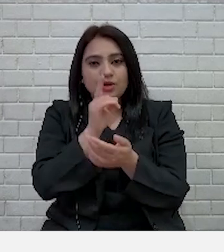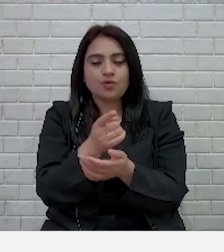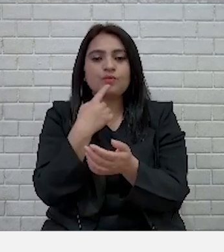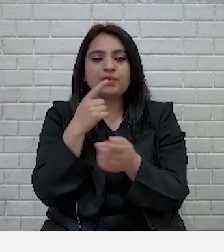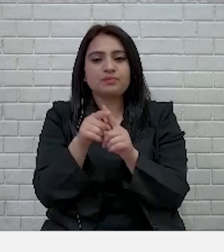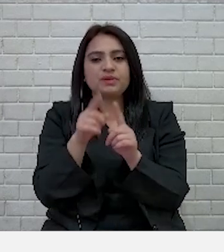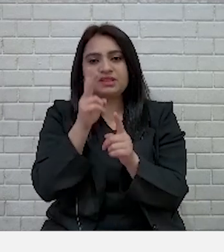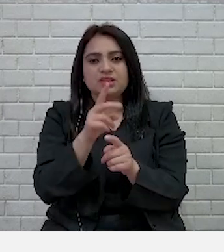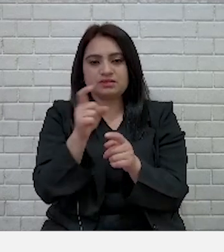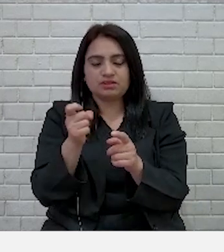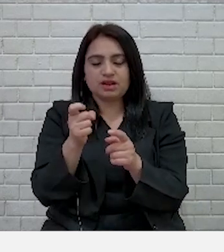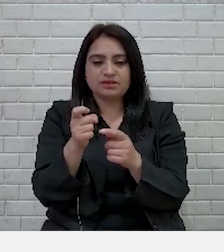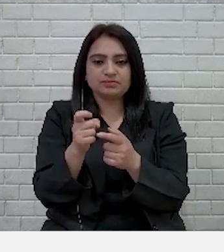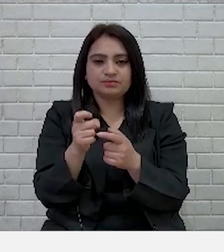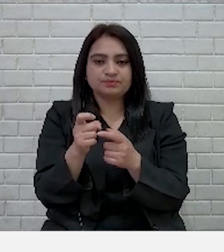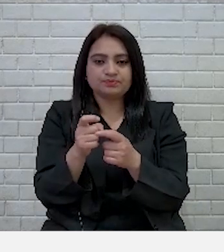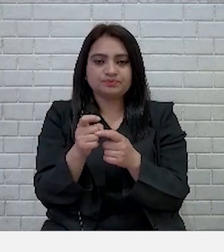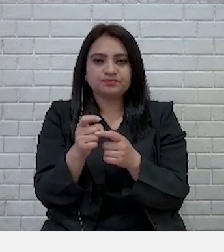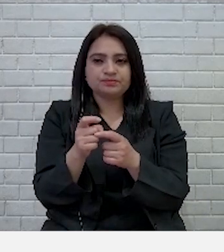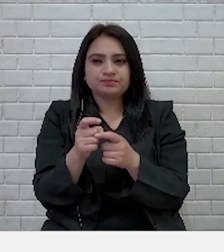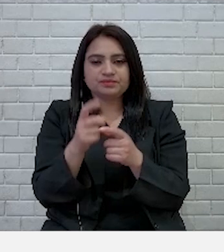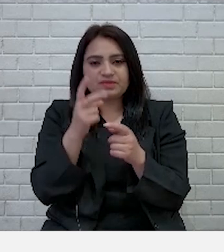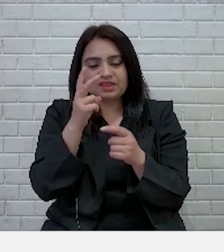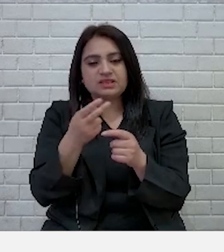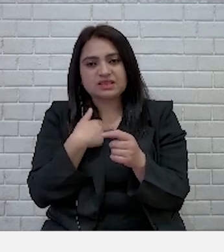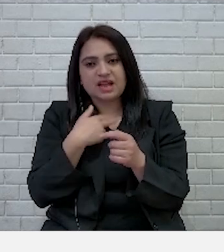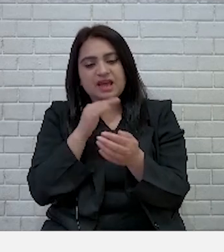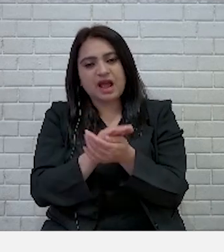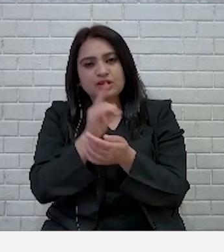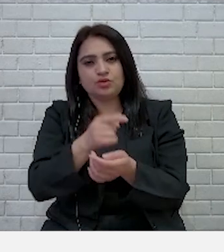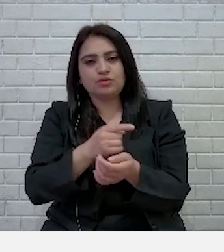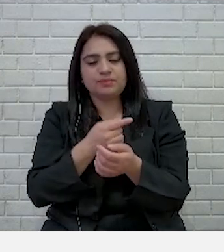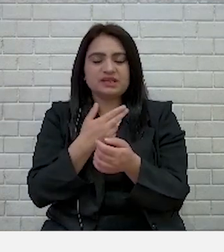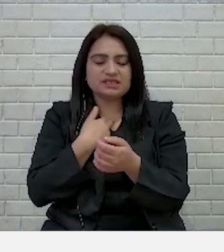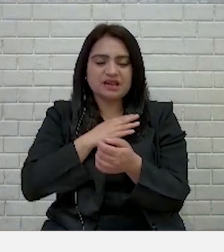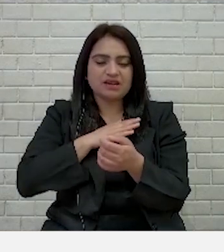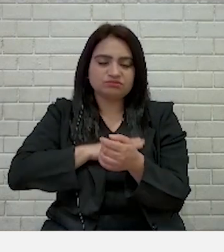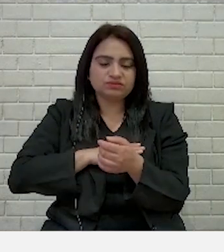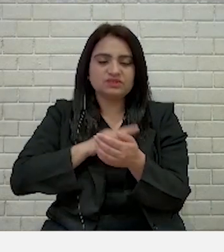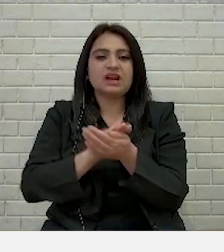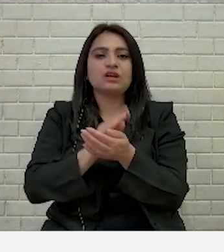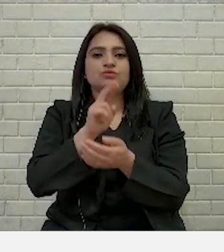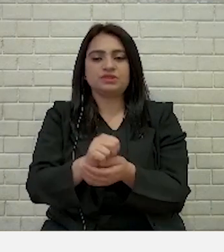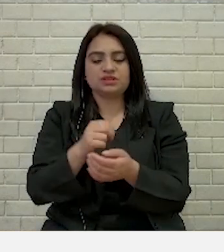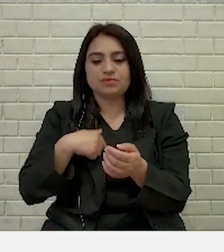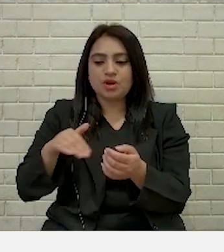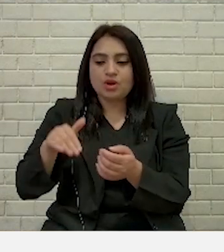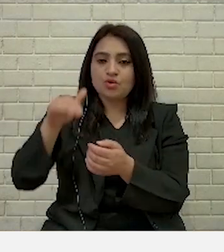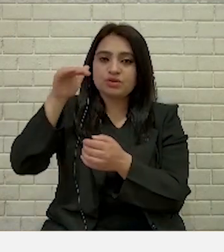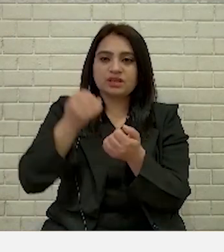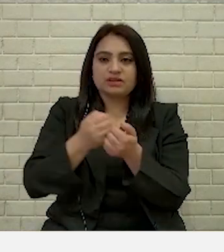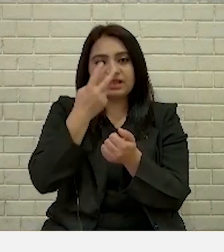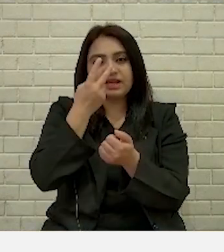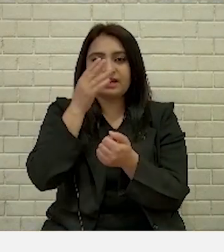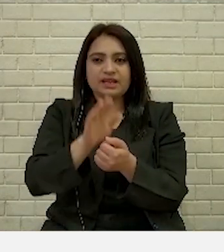their vision of it. And while growing up, I saw this same in my family. This lady smiling